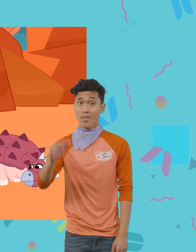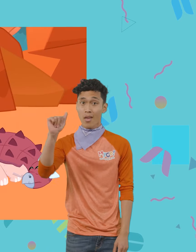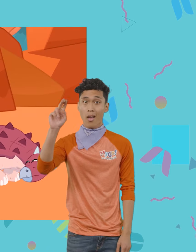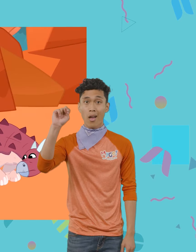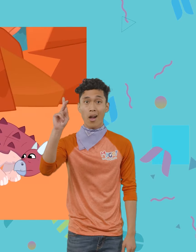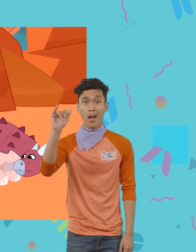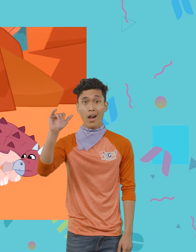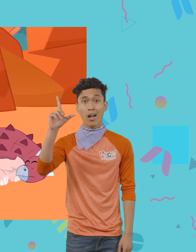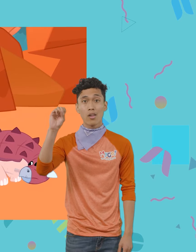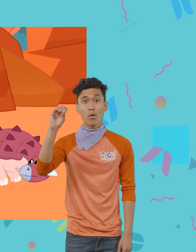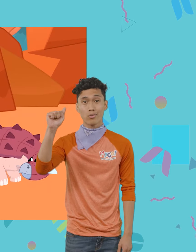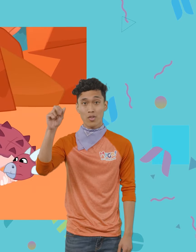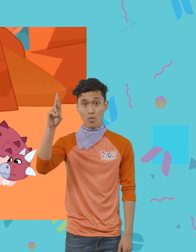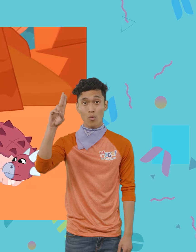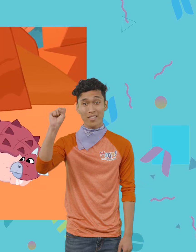Ankylosauruses!